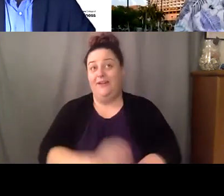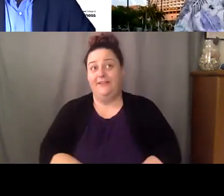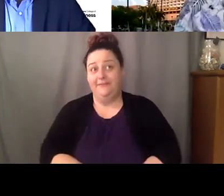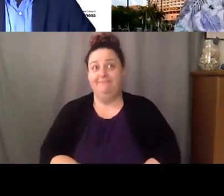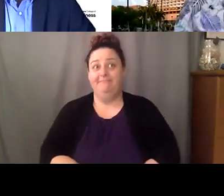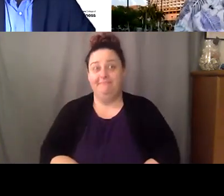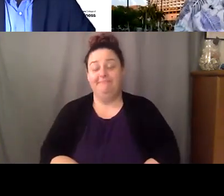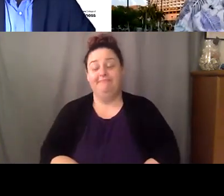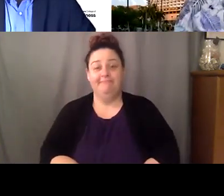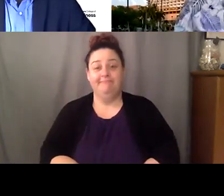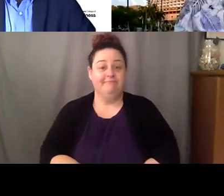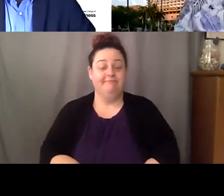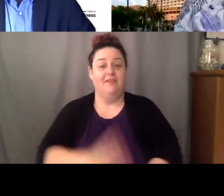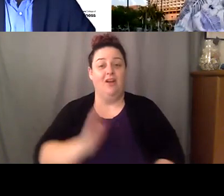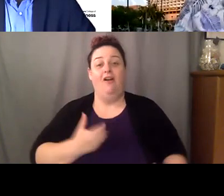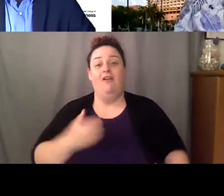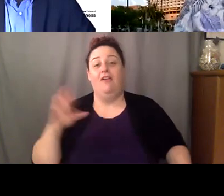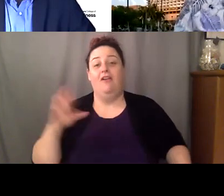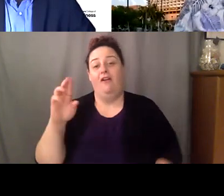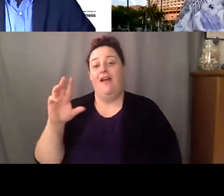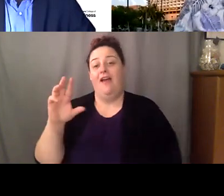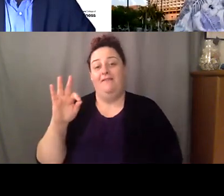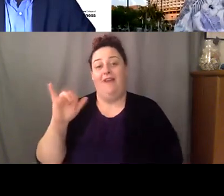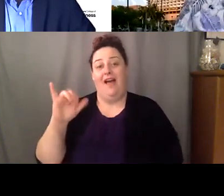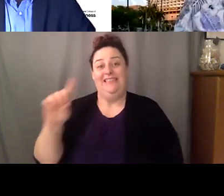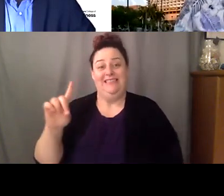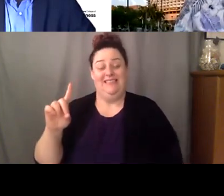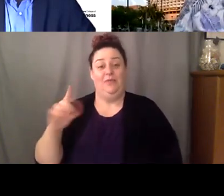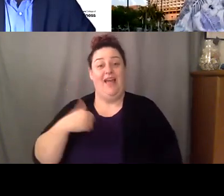incorporated RFID towel trackers